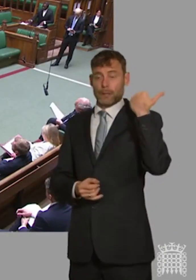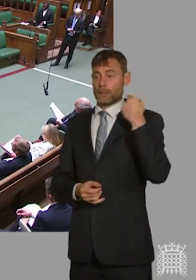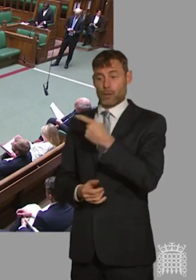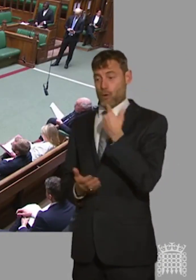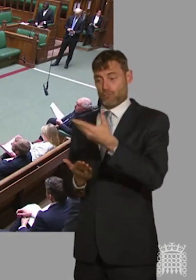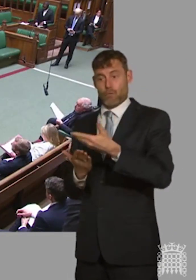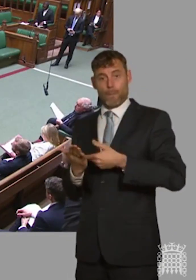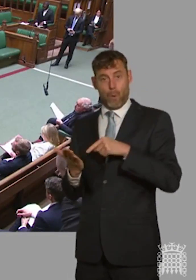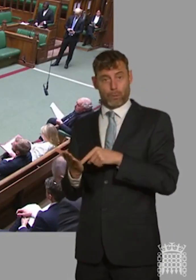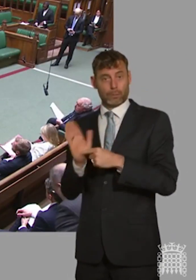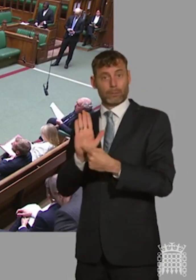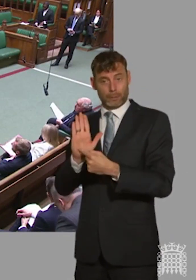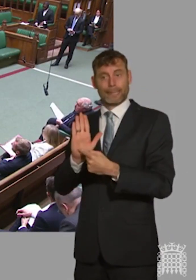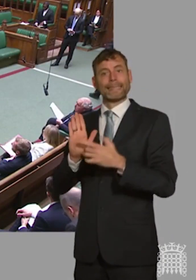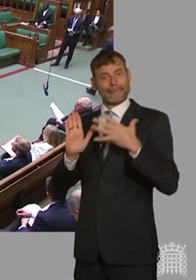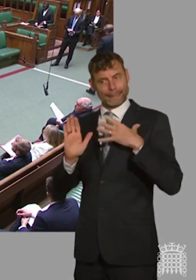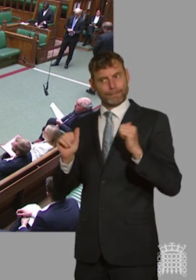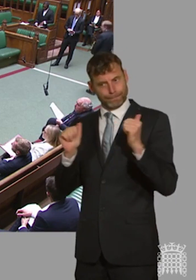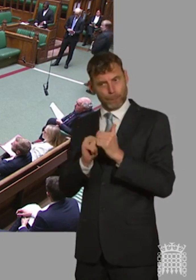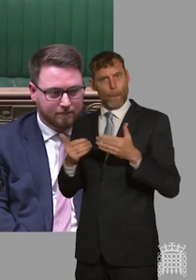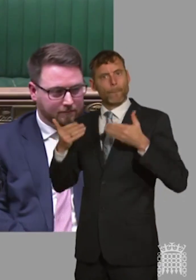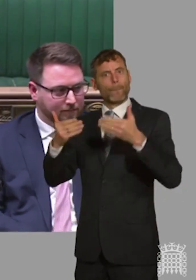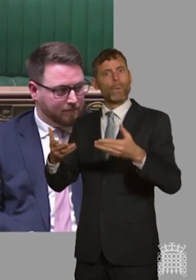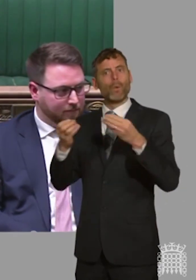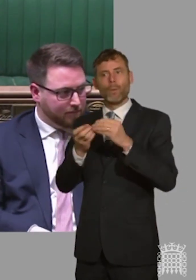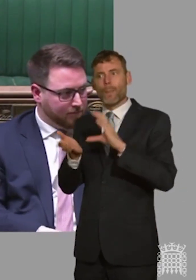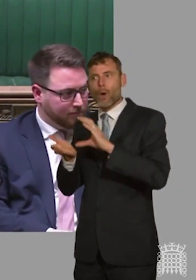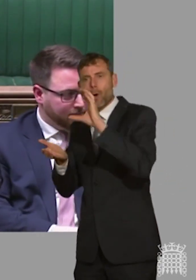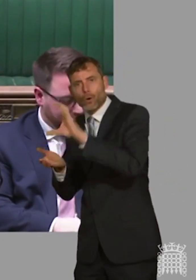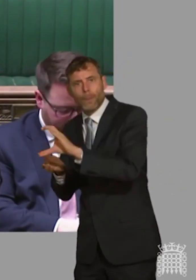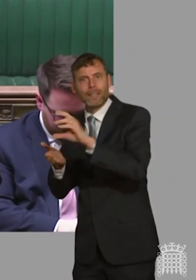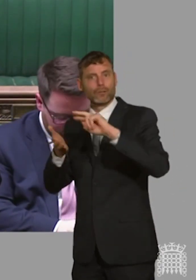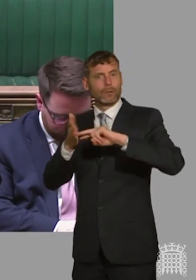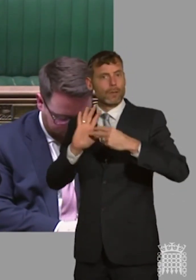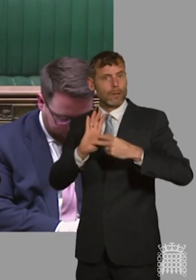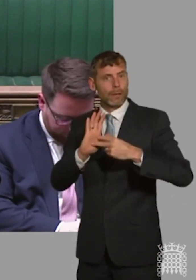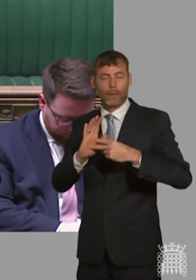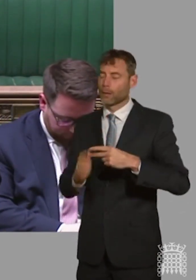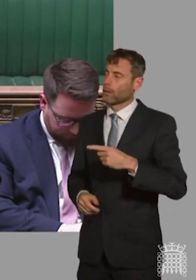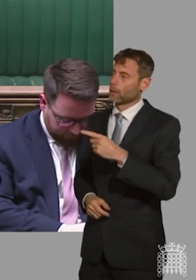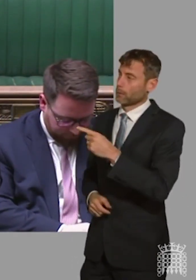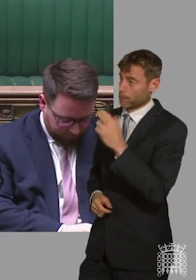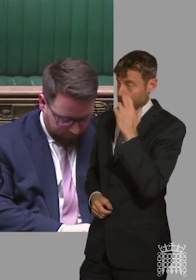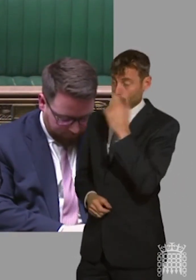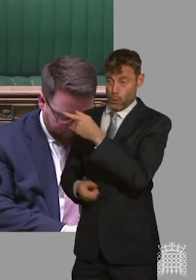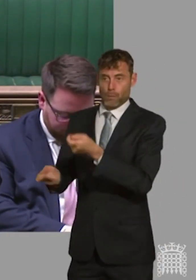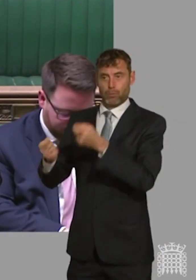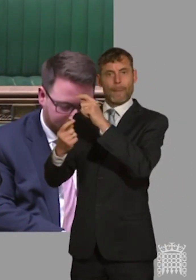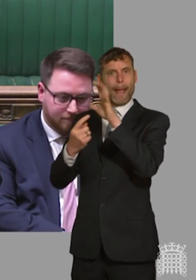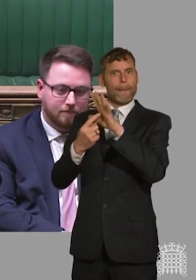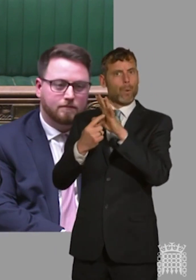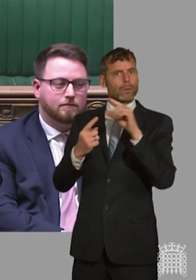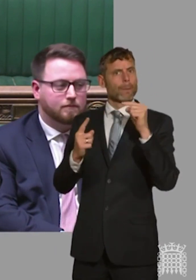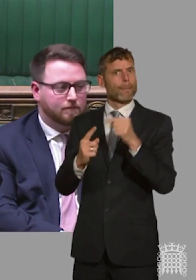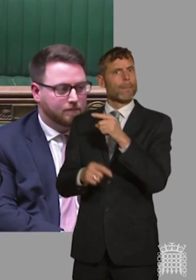Well, the Honourable Gentleman, please, this is a very, very important point, and those who have suffered as a result of the infected blood scandal are, of course,